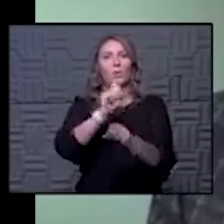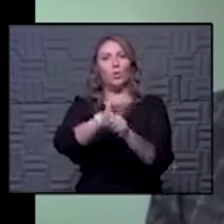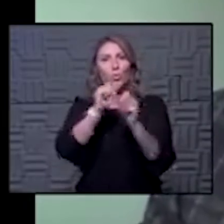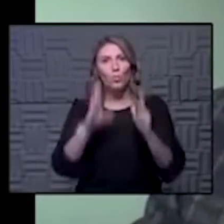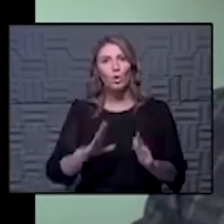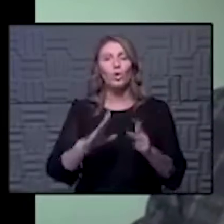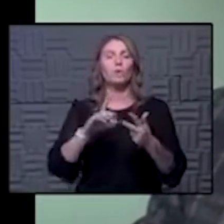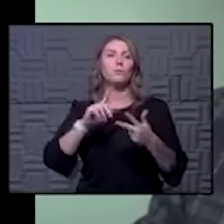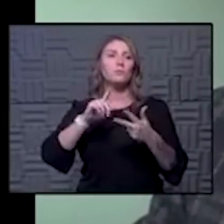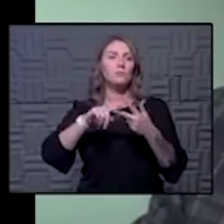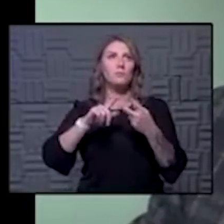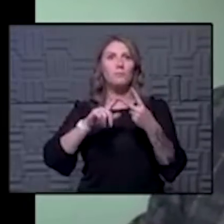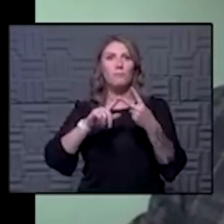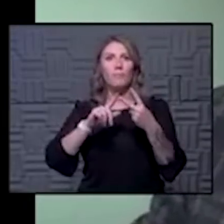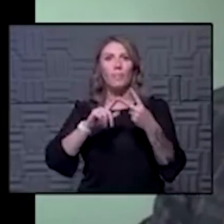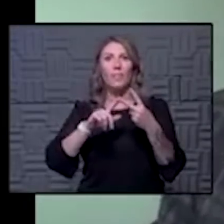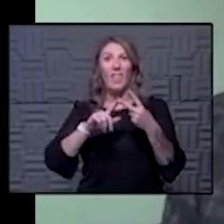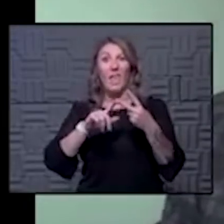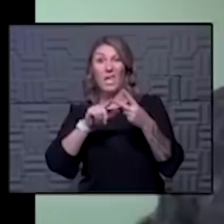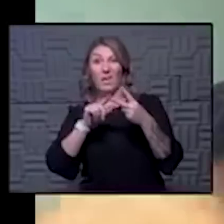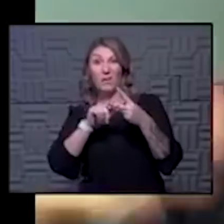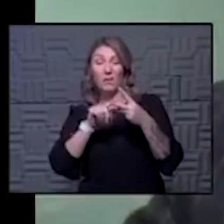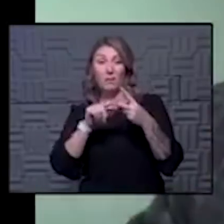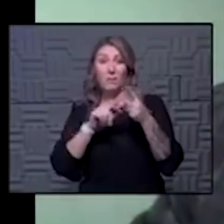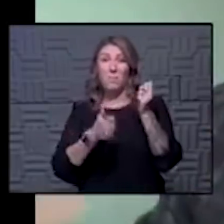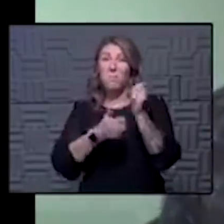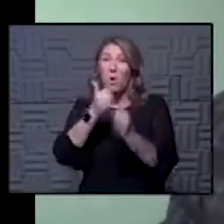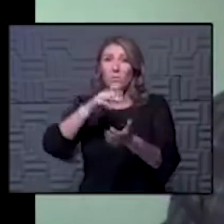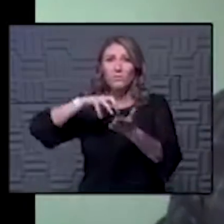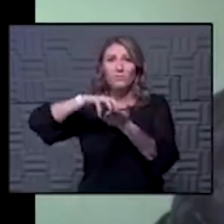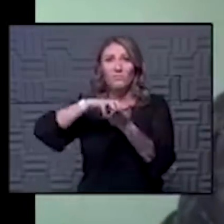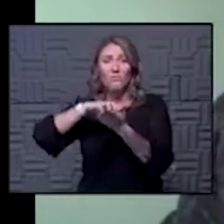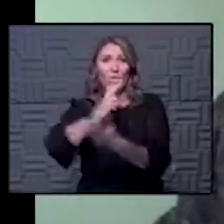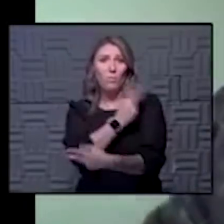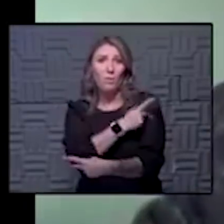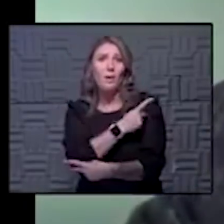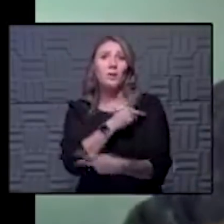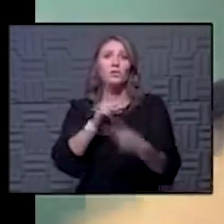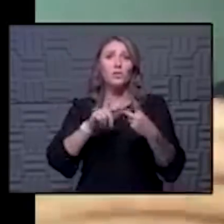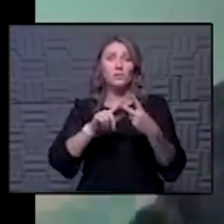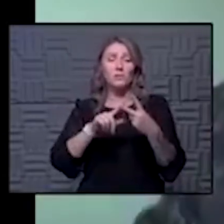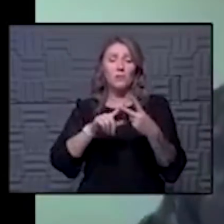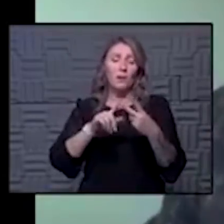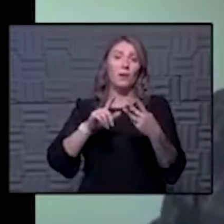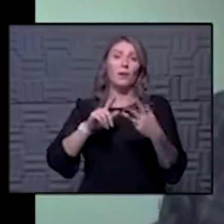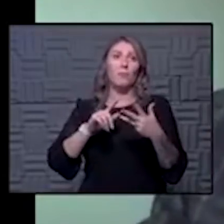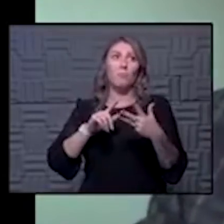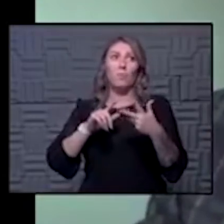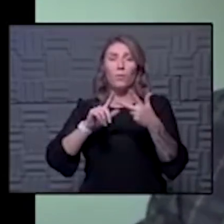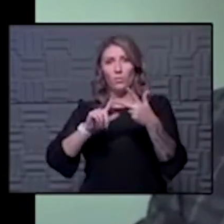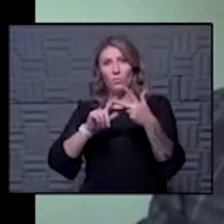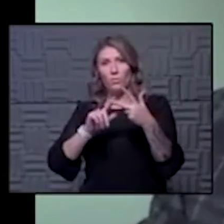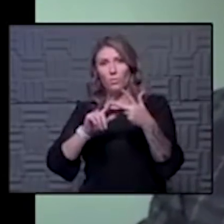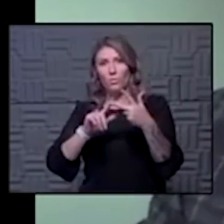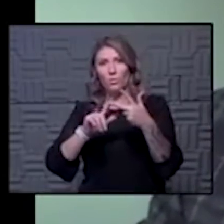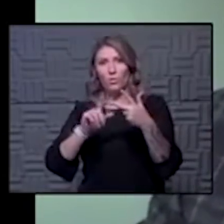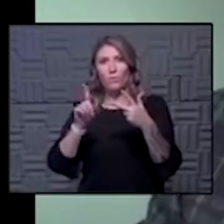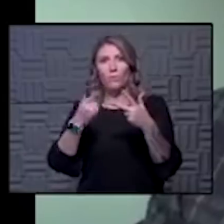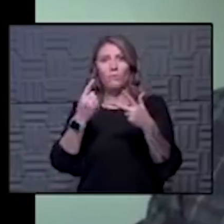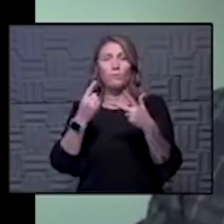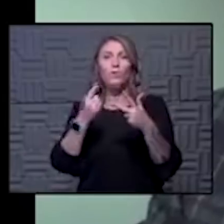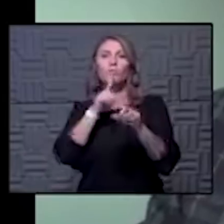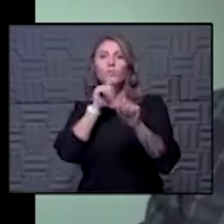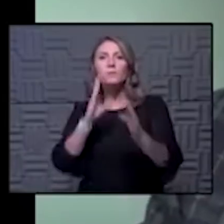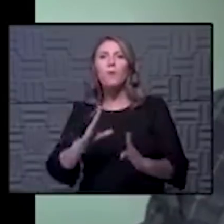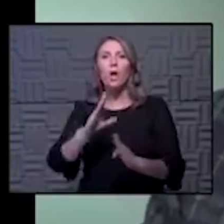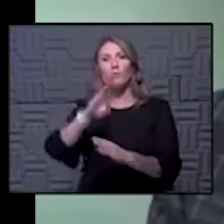then the second, and then right on the heels of that are the most vulnerable patients, and then it goes to first responders and